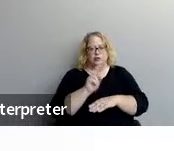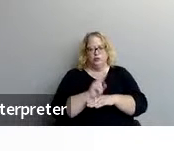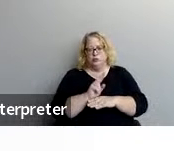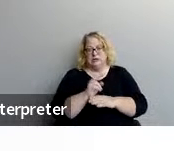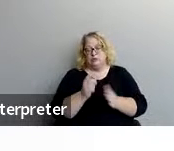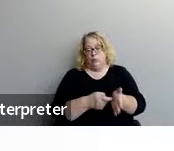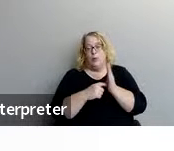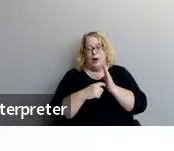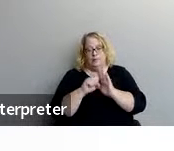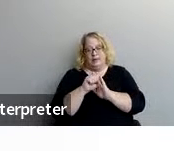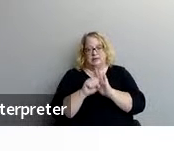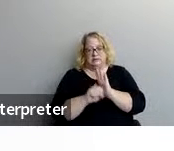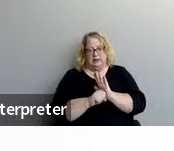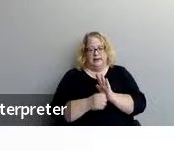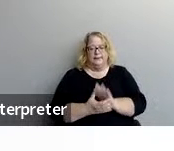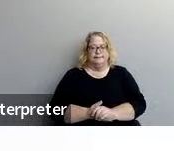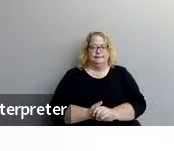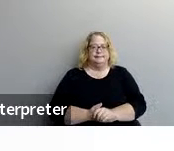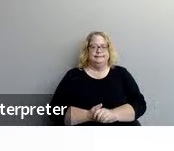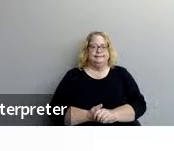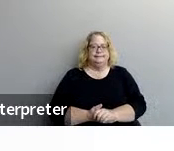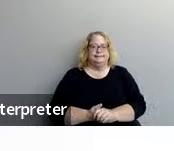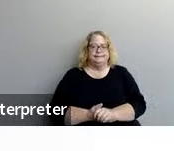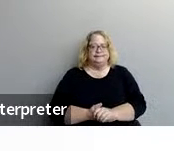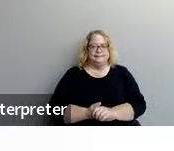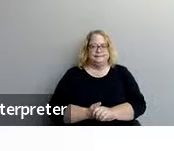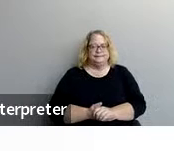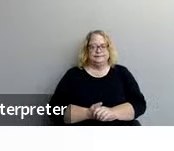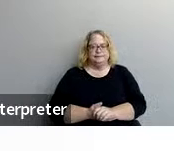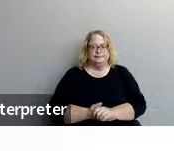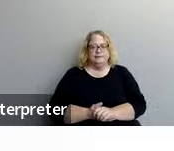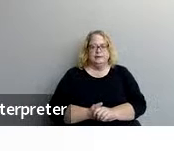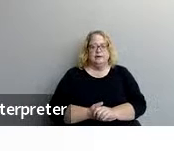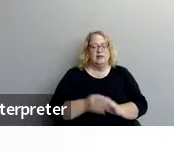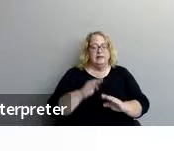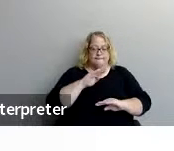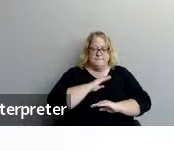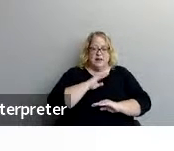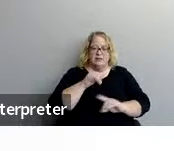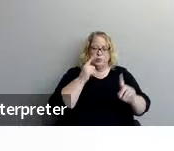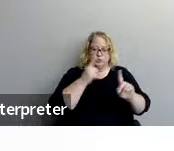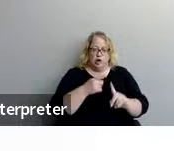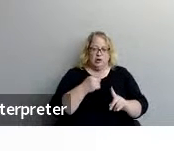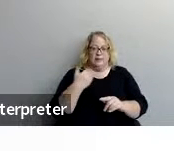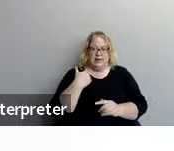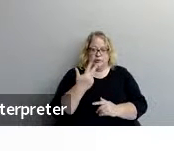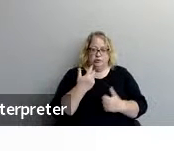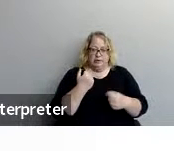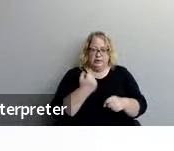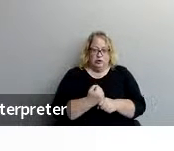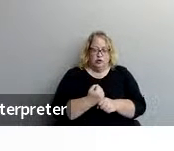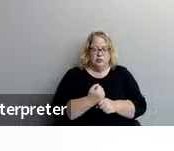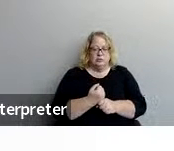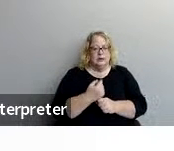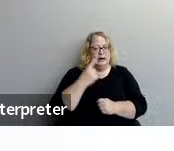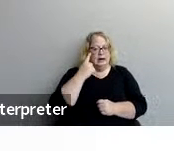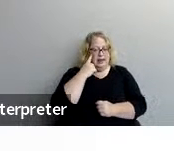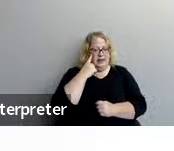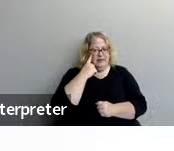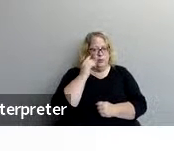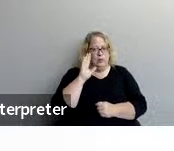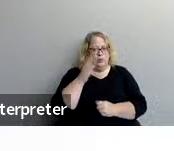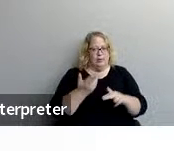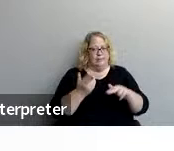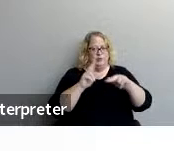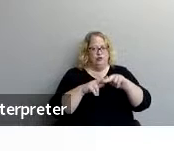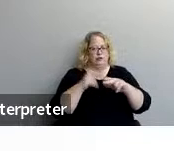required by the state. So that target has been met in each of the last 3 years, and I believe we are going to